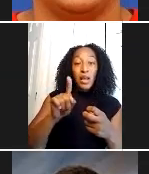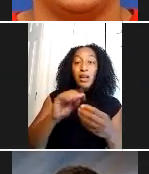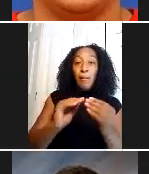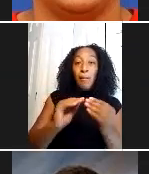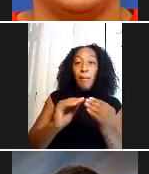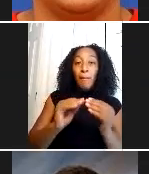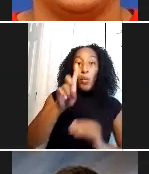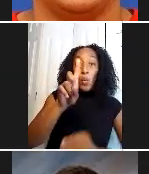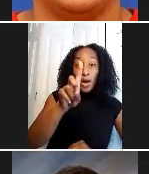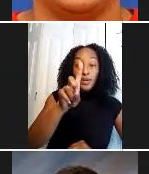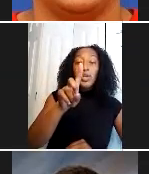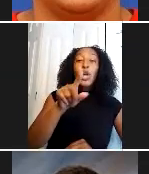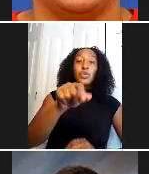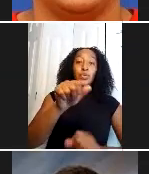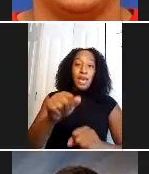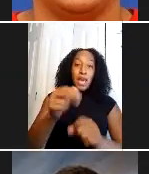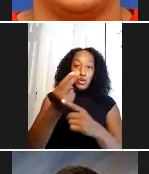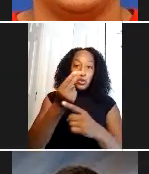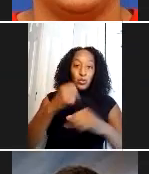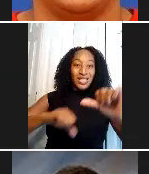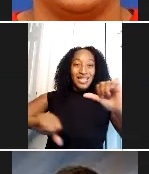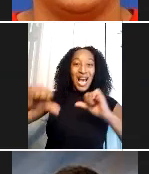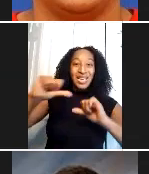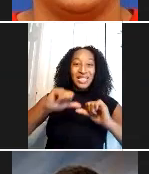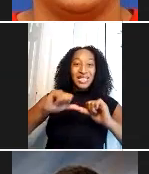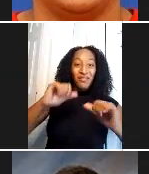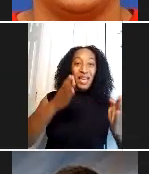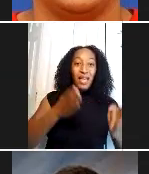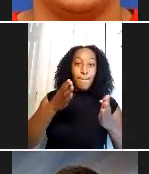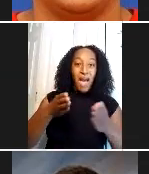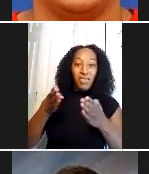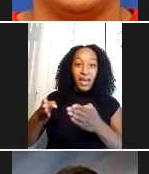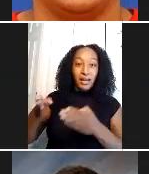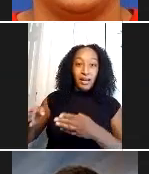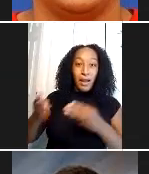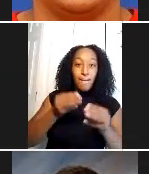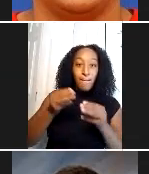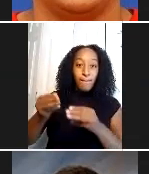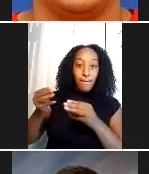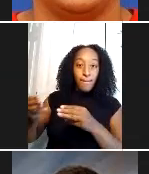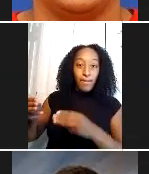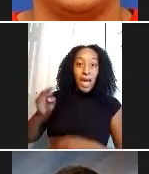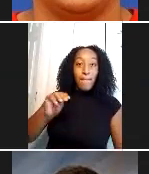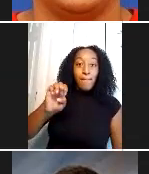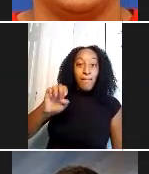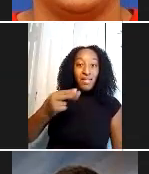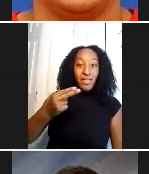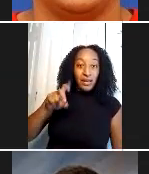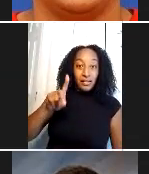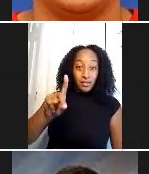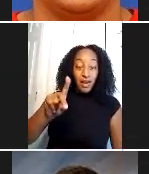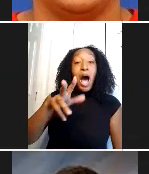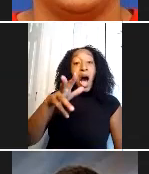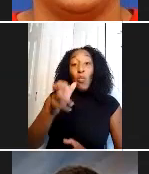wanted to show you an example, okay? Now, I'll